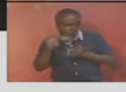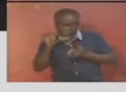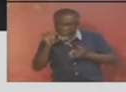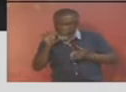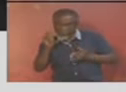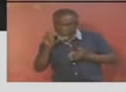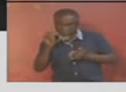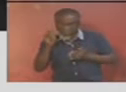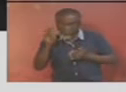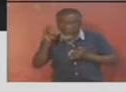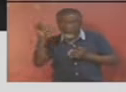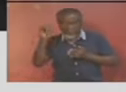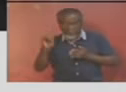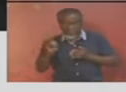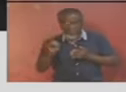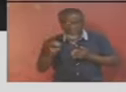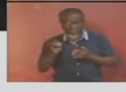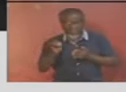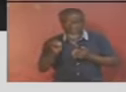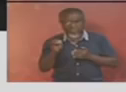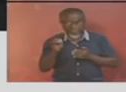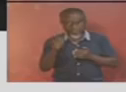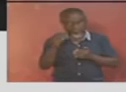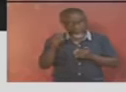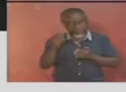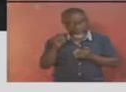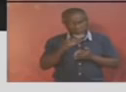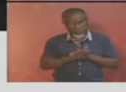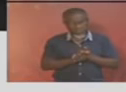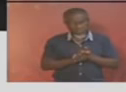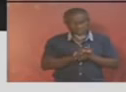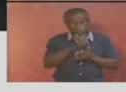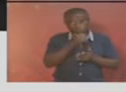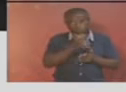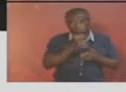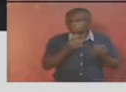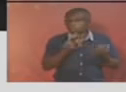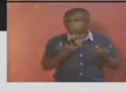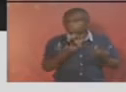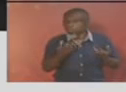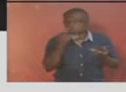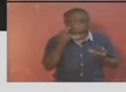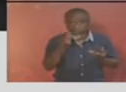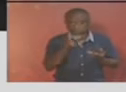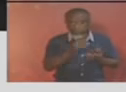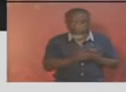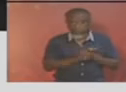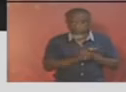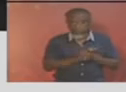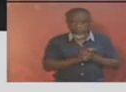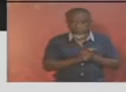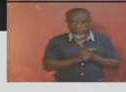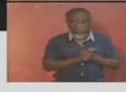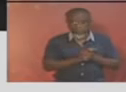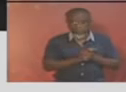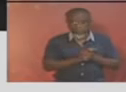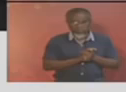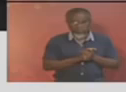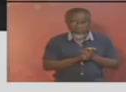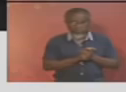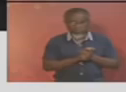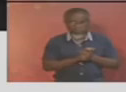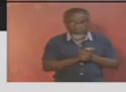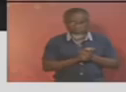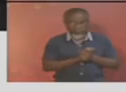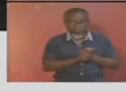47%, and that the age group 25 to 49, to echo what the CMO said, really makes up the majority. That age group alone